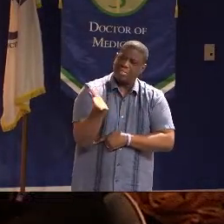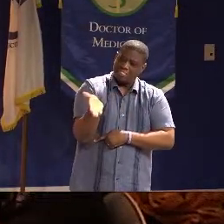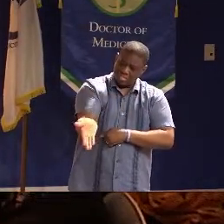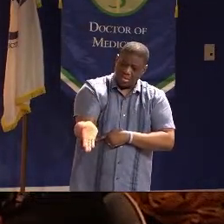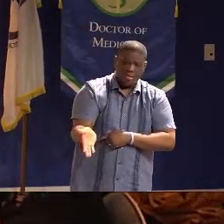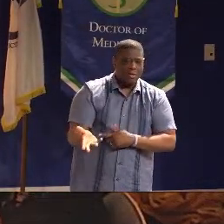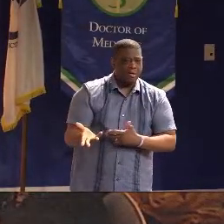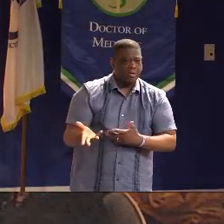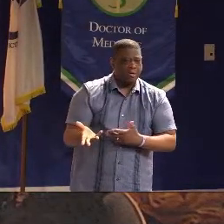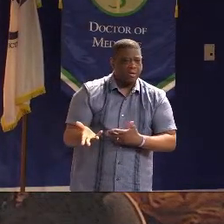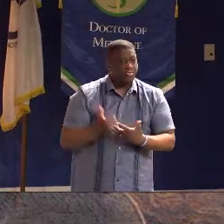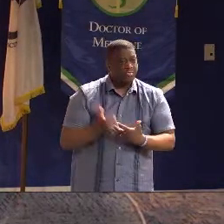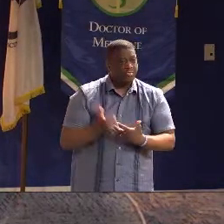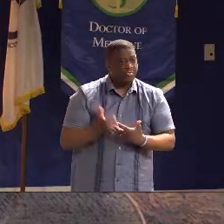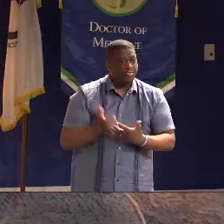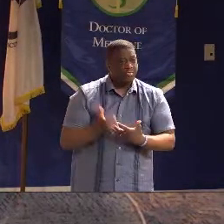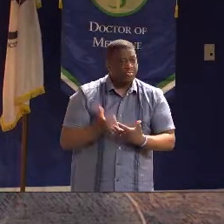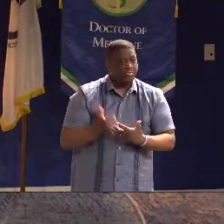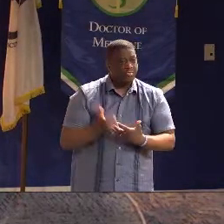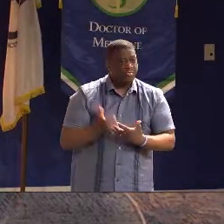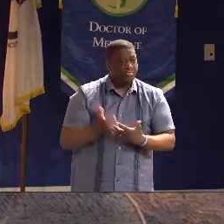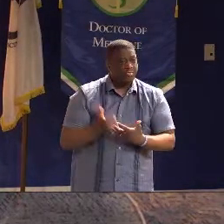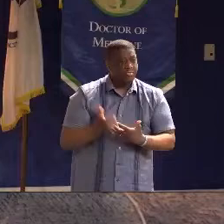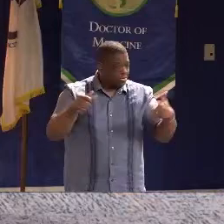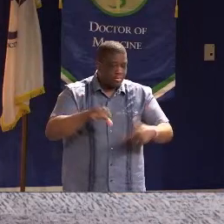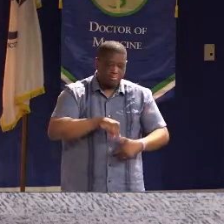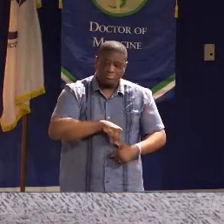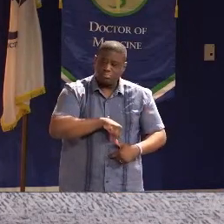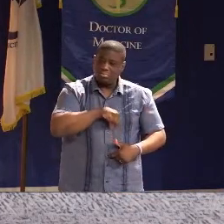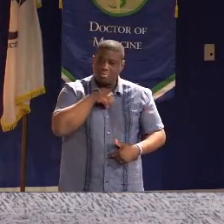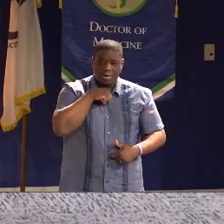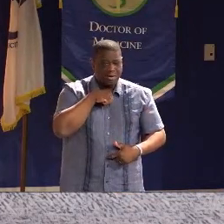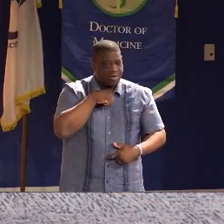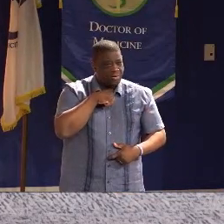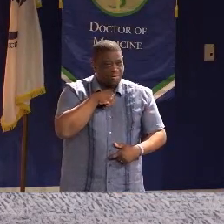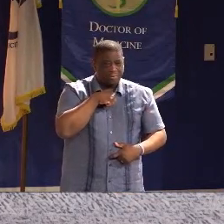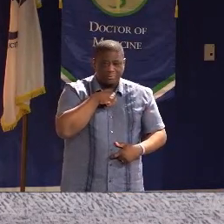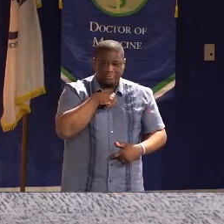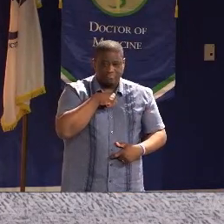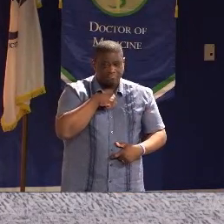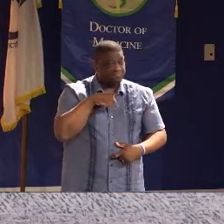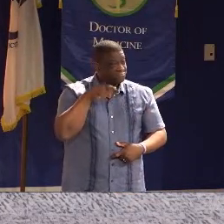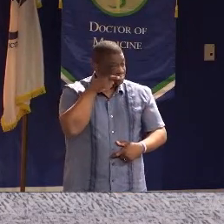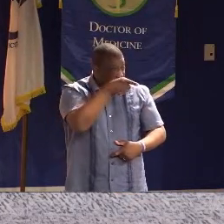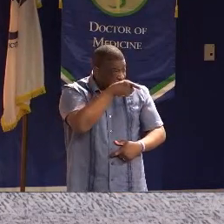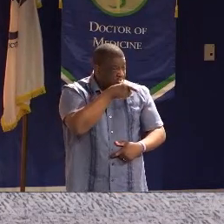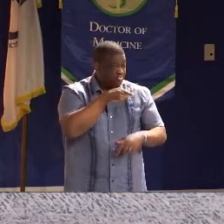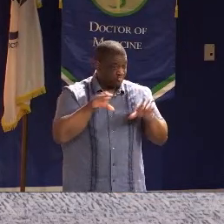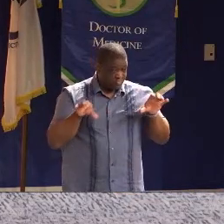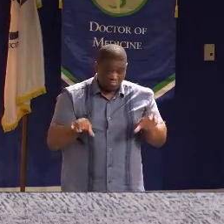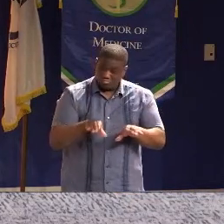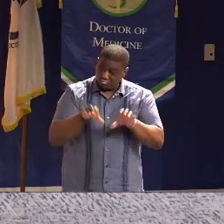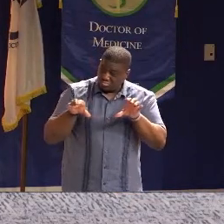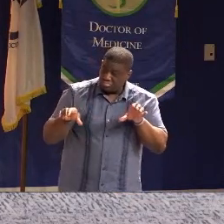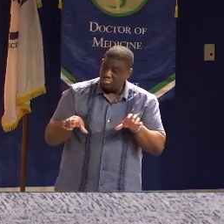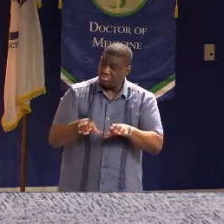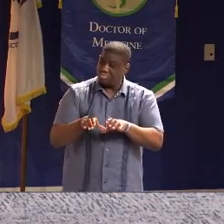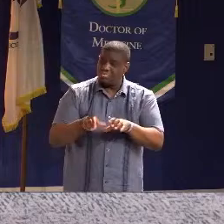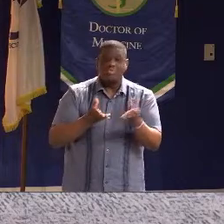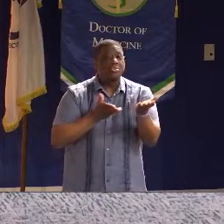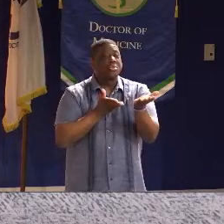And we are so very proud of what you will do as you serve